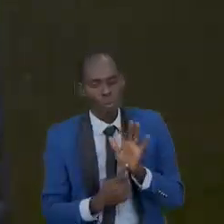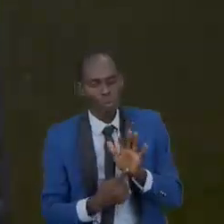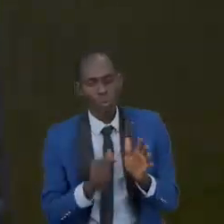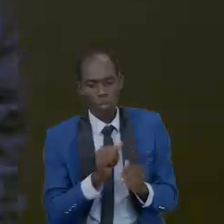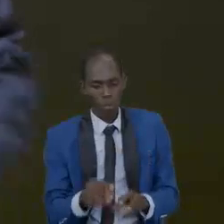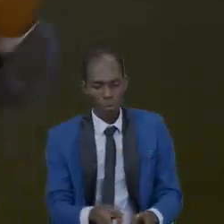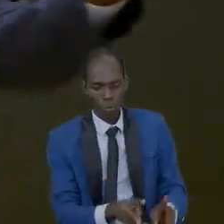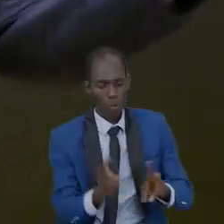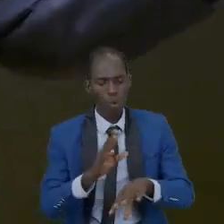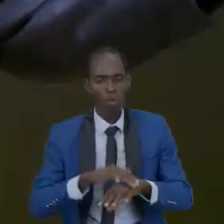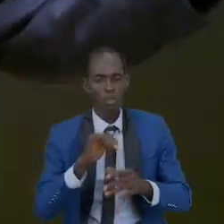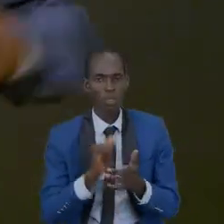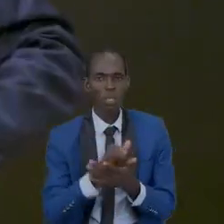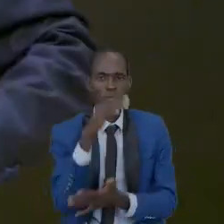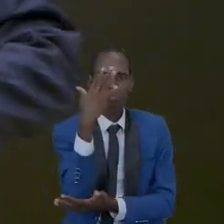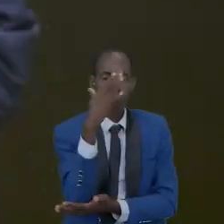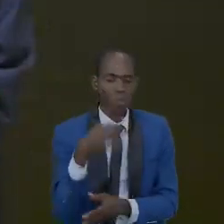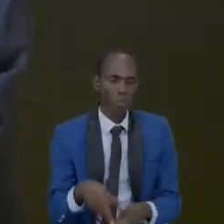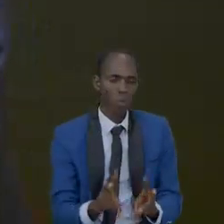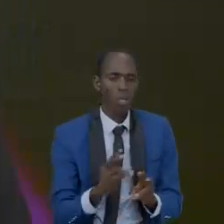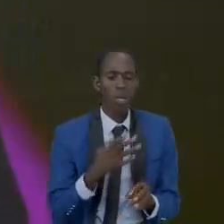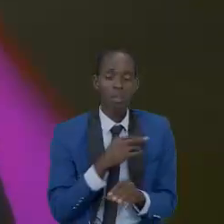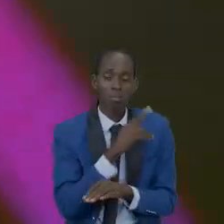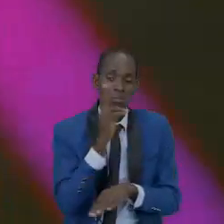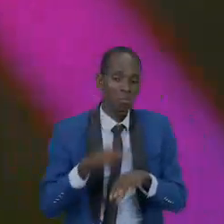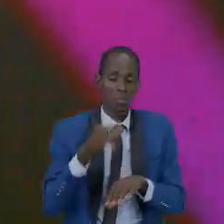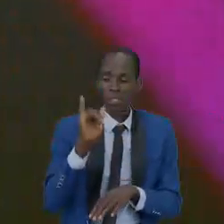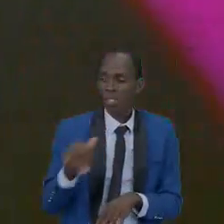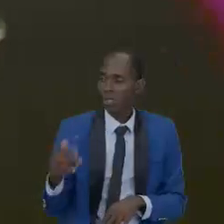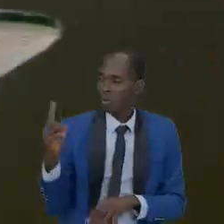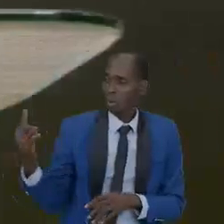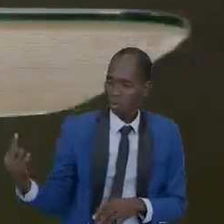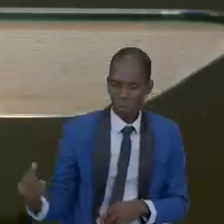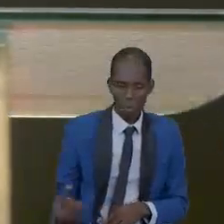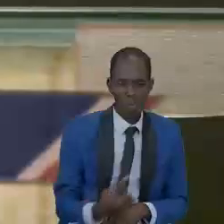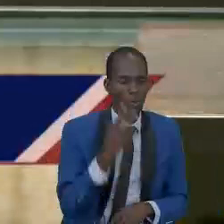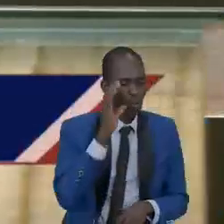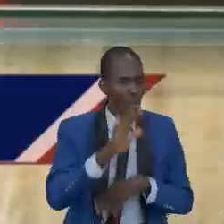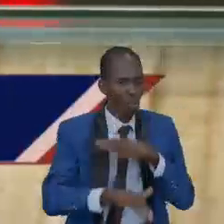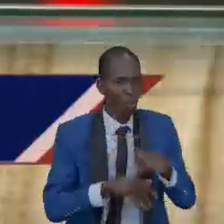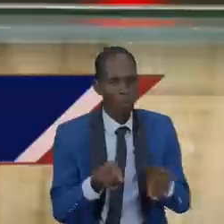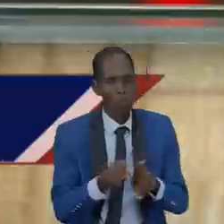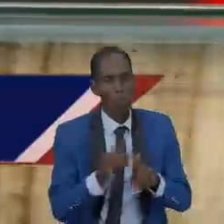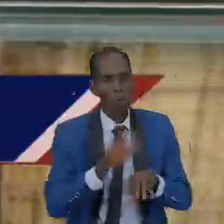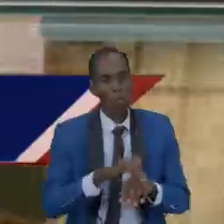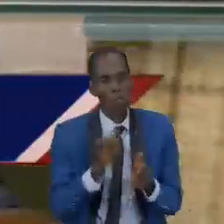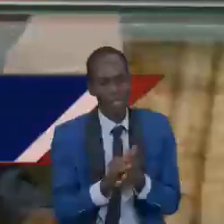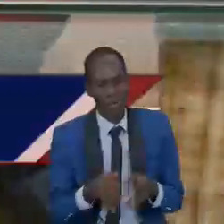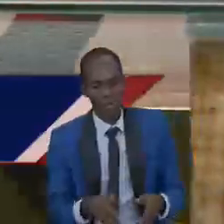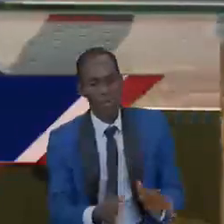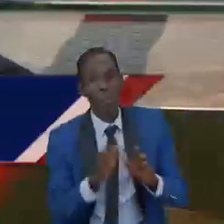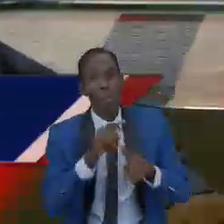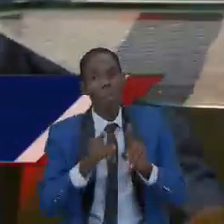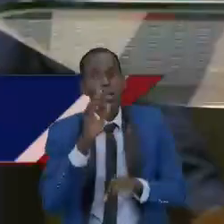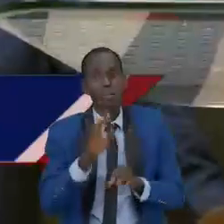grass field, and naturally anyone coming will just walk on that automatically. When you concentrate on the wrong